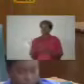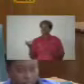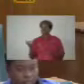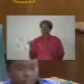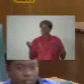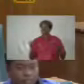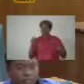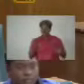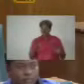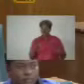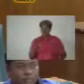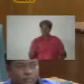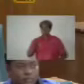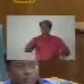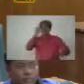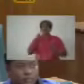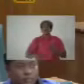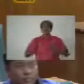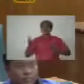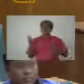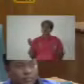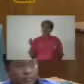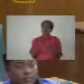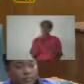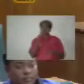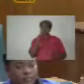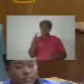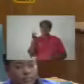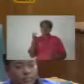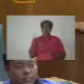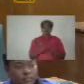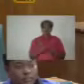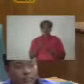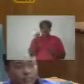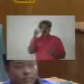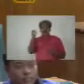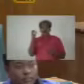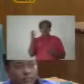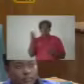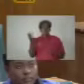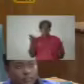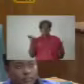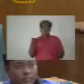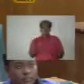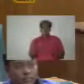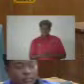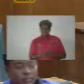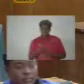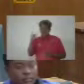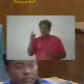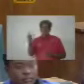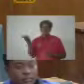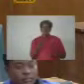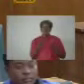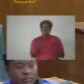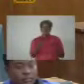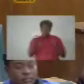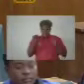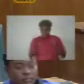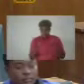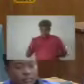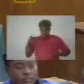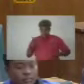desired, then you cannot compare it with the second hurdle of an idea, what exists. The only way one can come